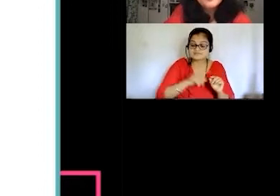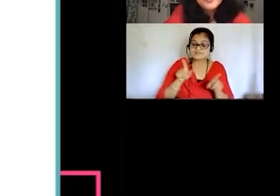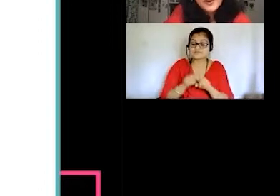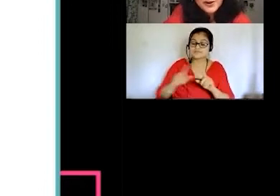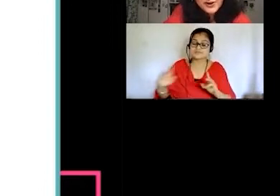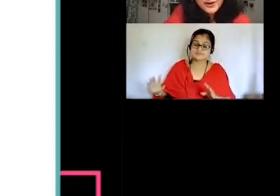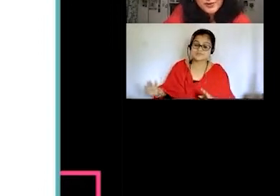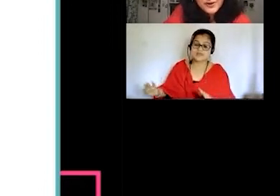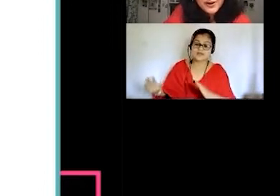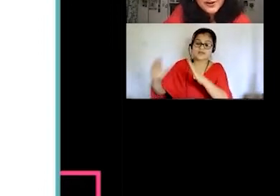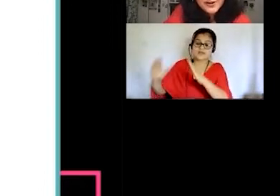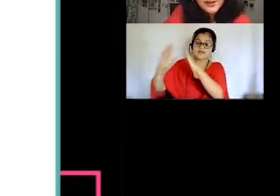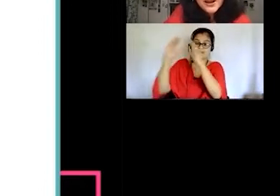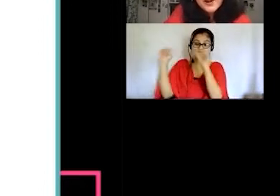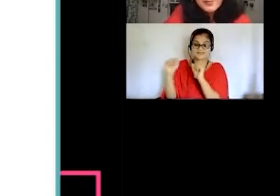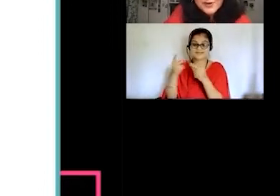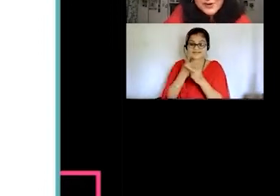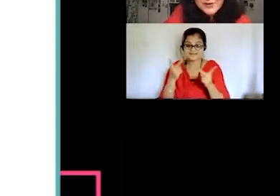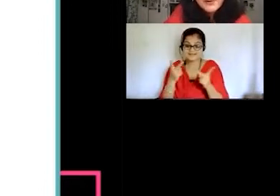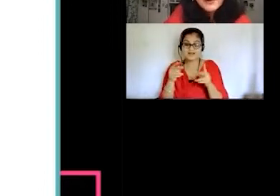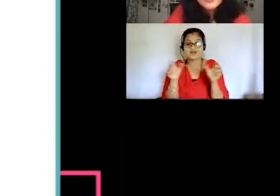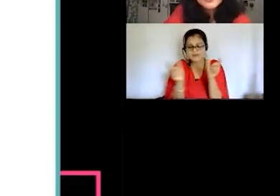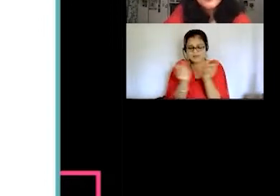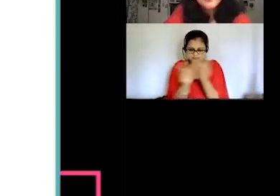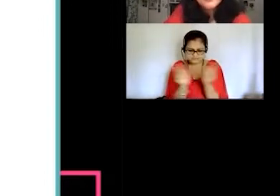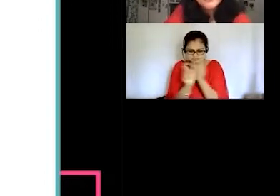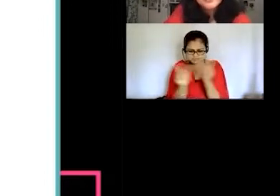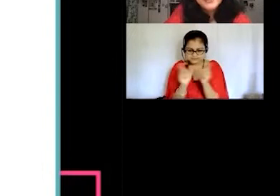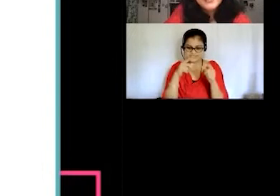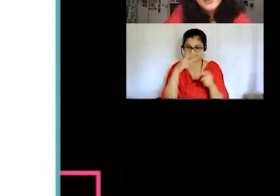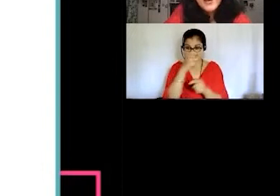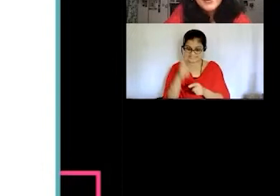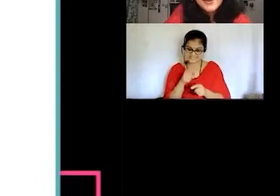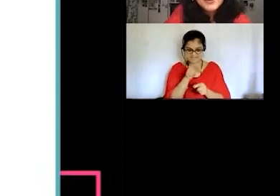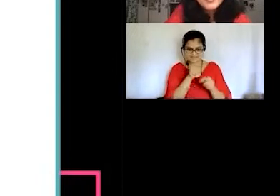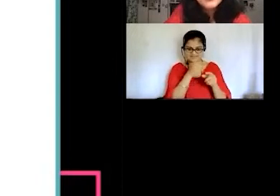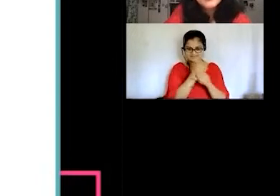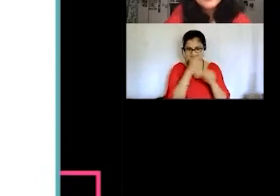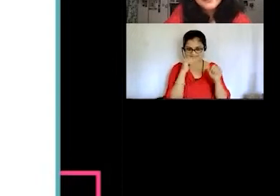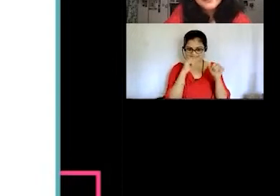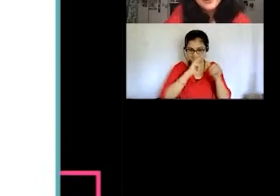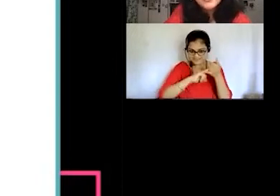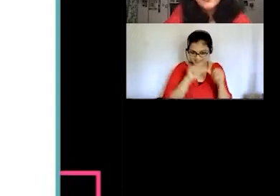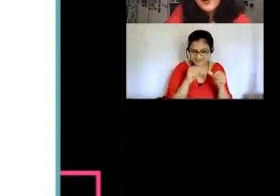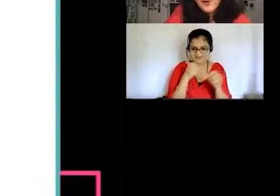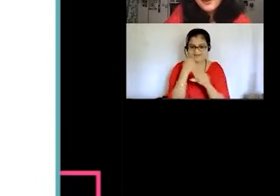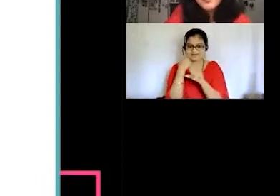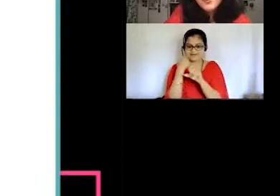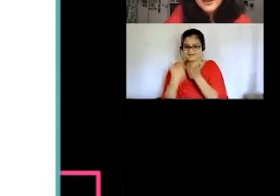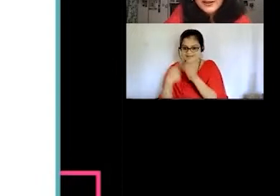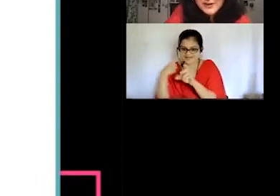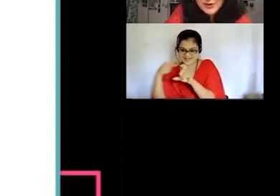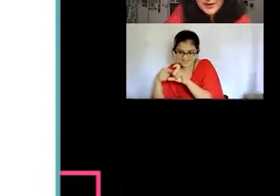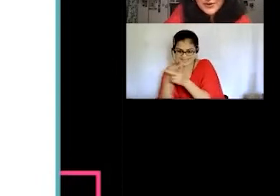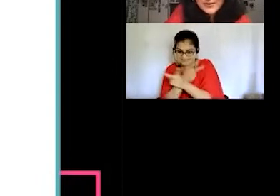of permutation and combinations possible from the 7 note siblings as they arrange themselves to form a